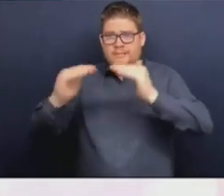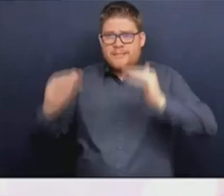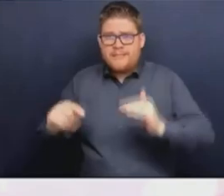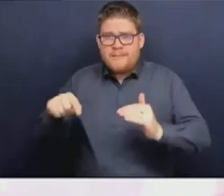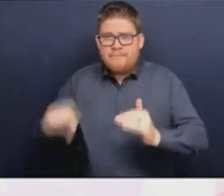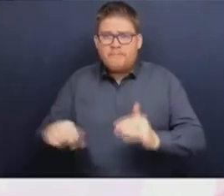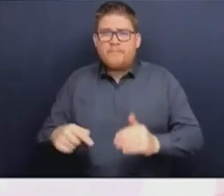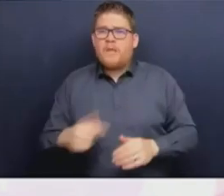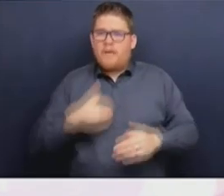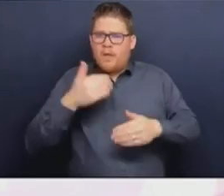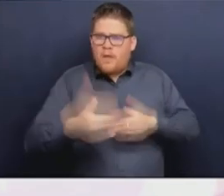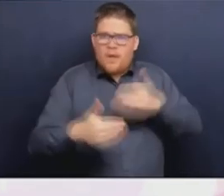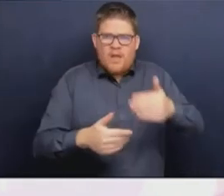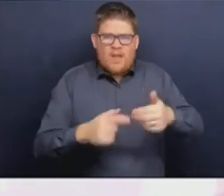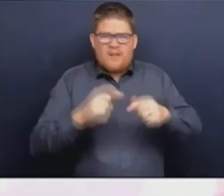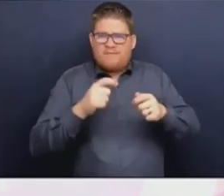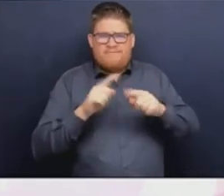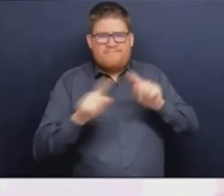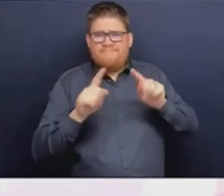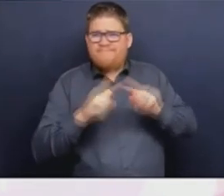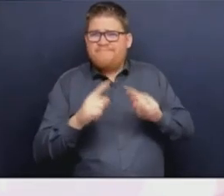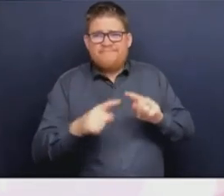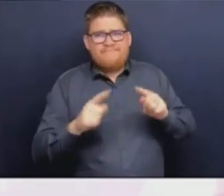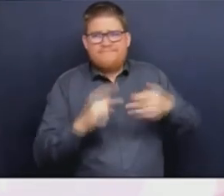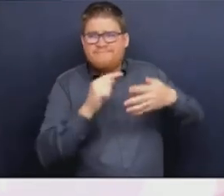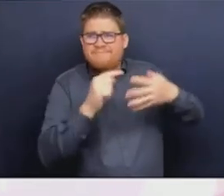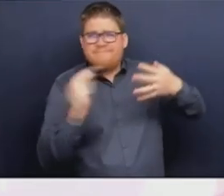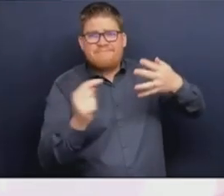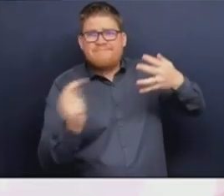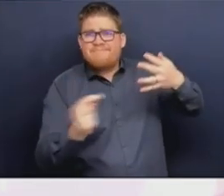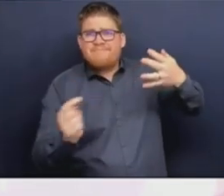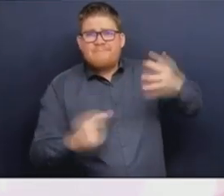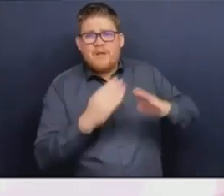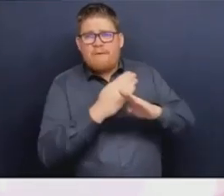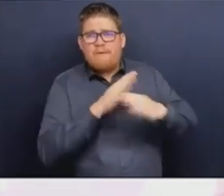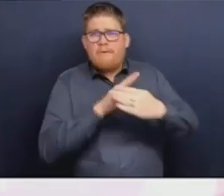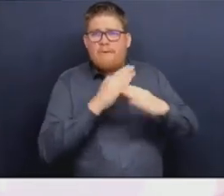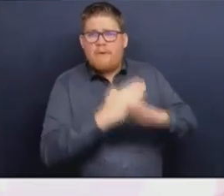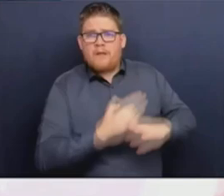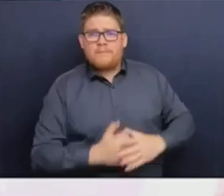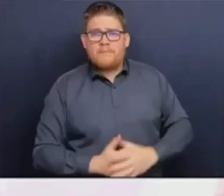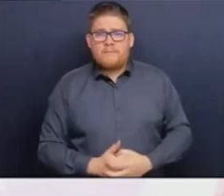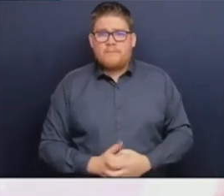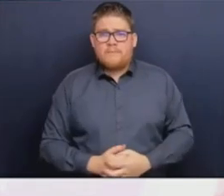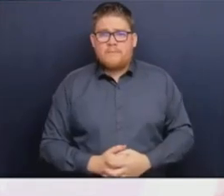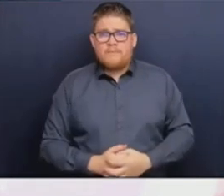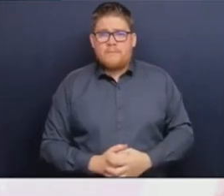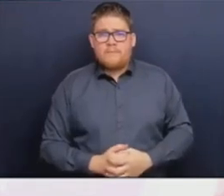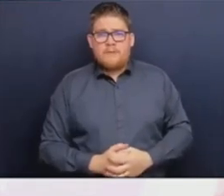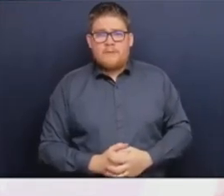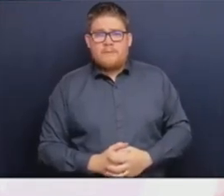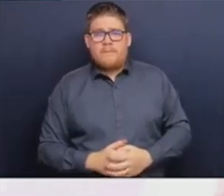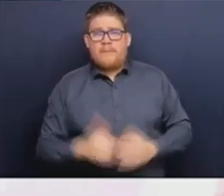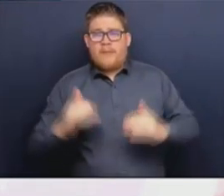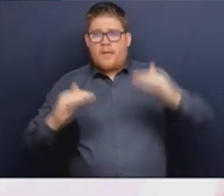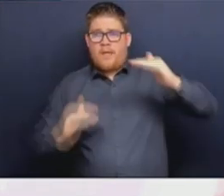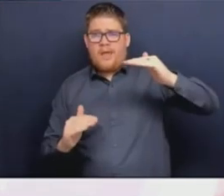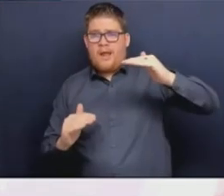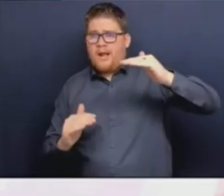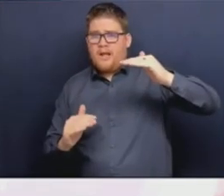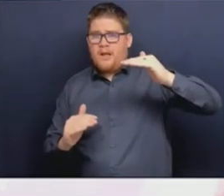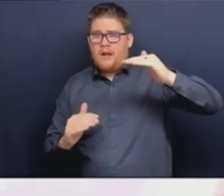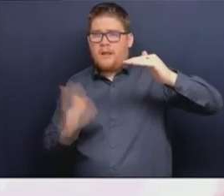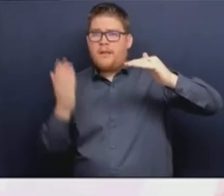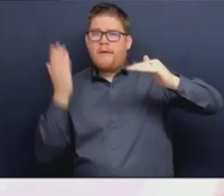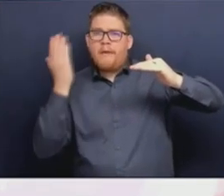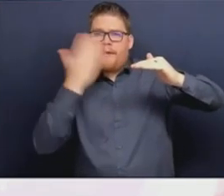Yet, these inequities were hidden. This is a key here. So it was always you couldn't find it. Because